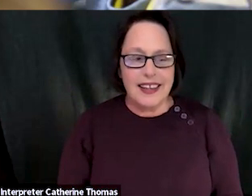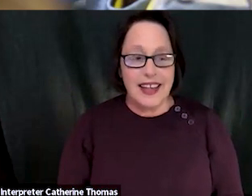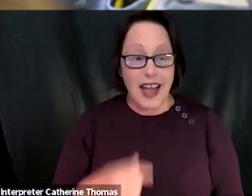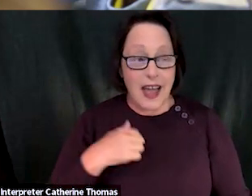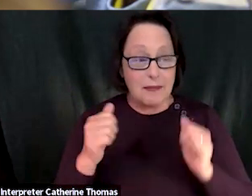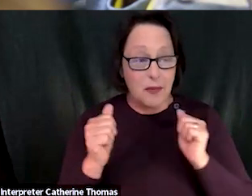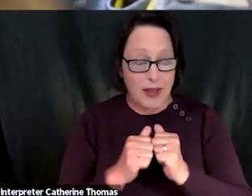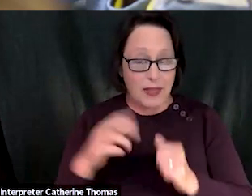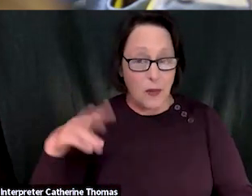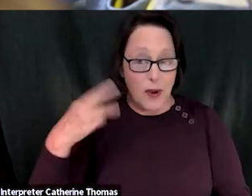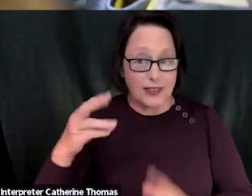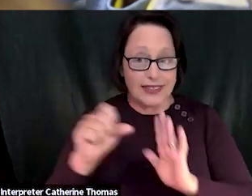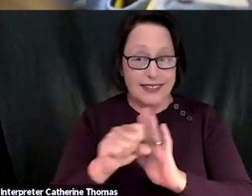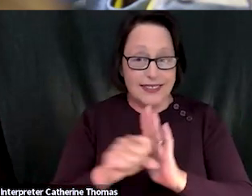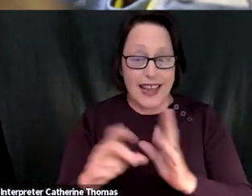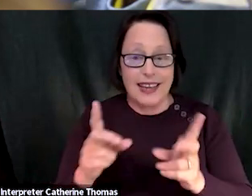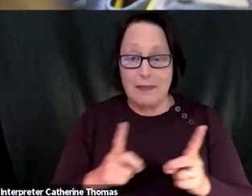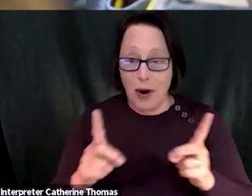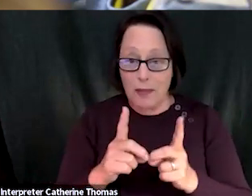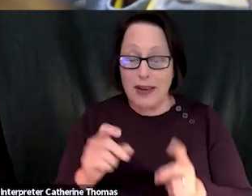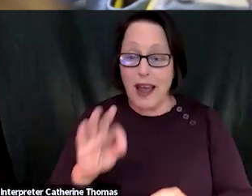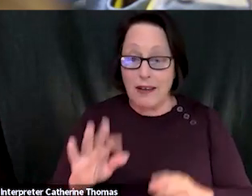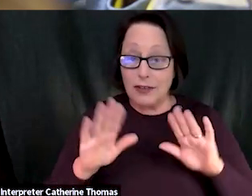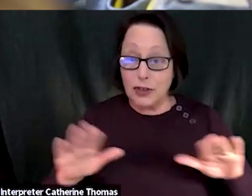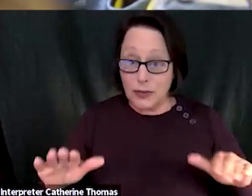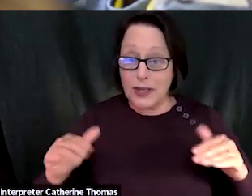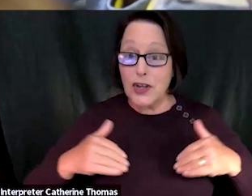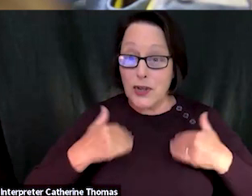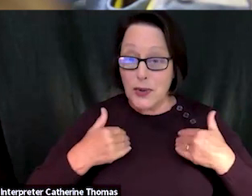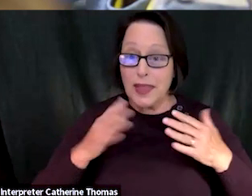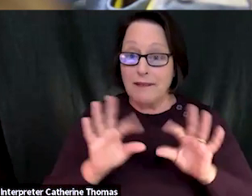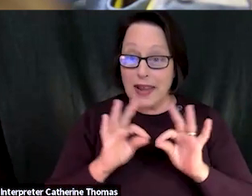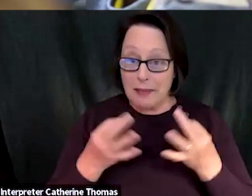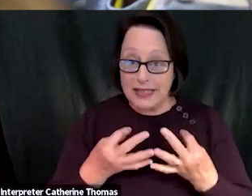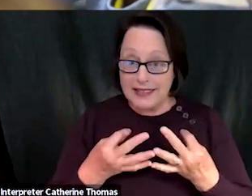with the Washington State Department of Children, Youth, and Families.